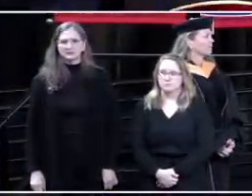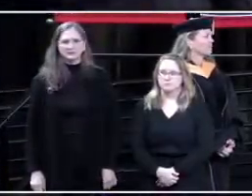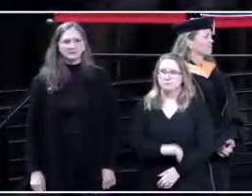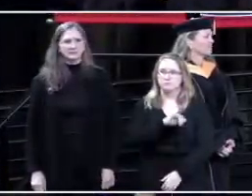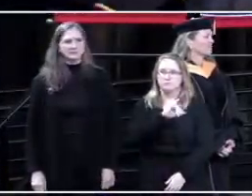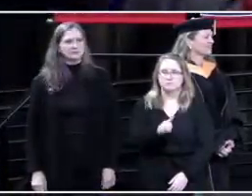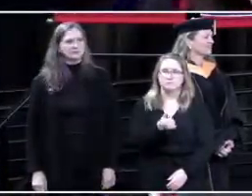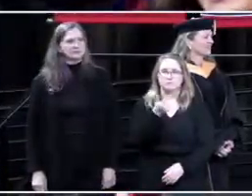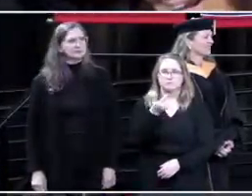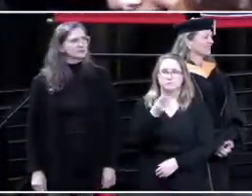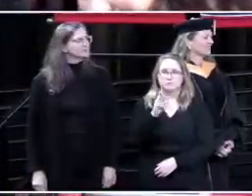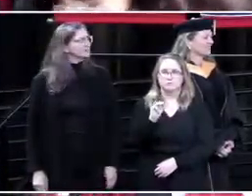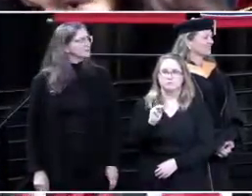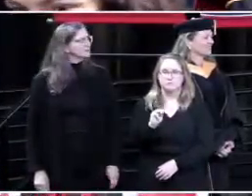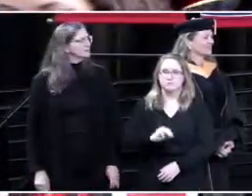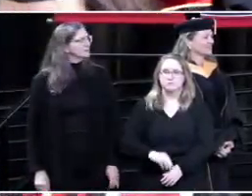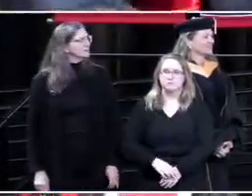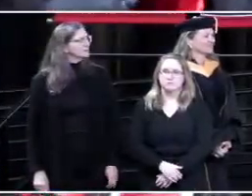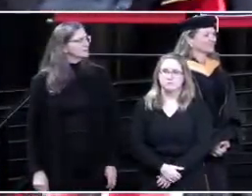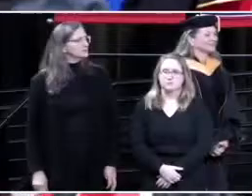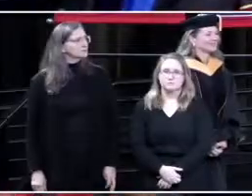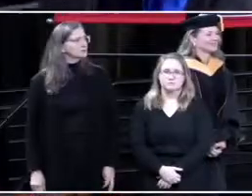Jasmine Glenn.